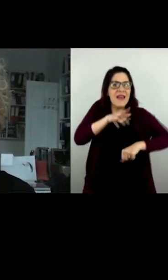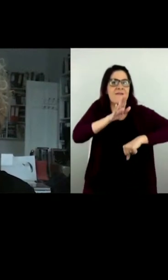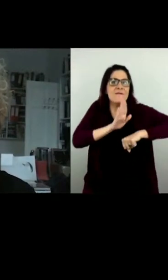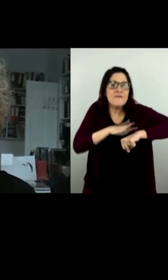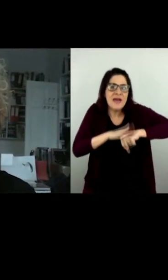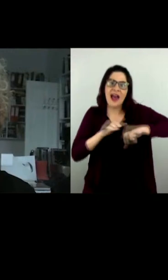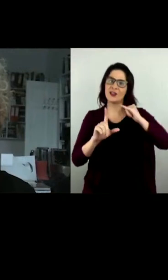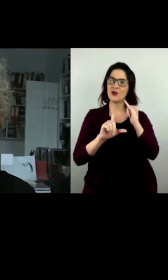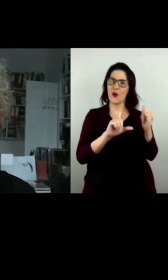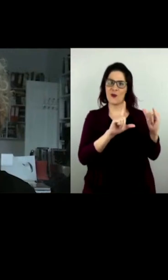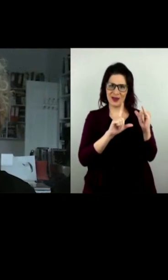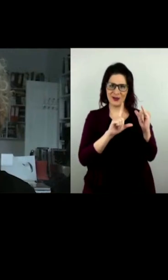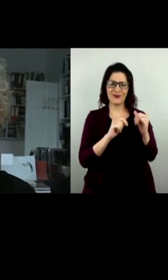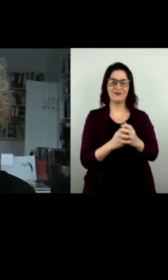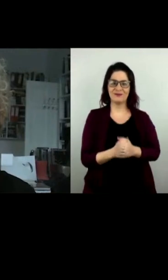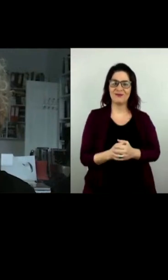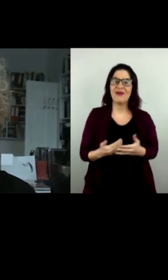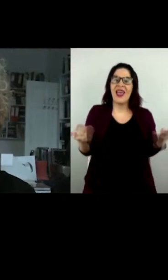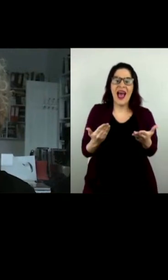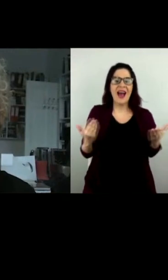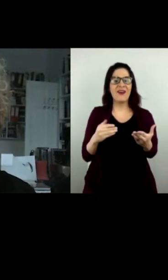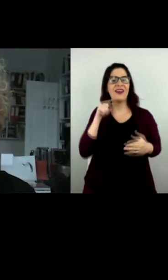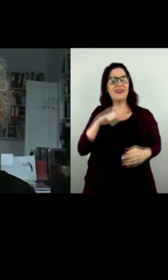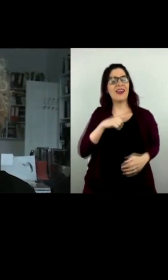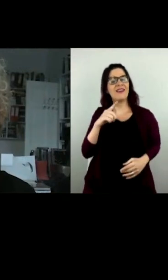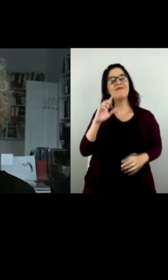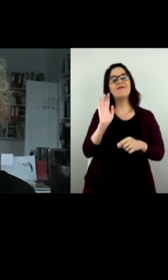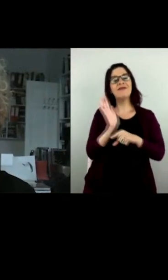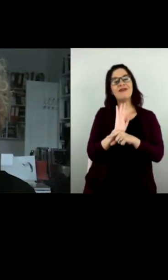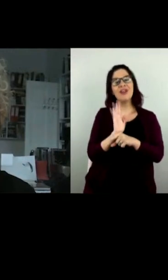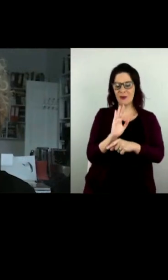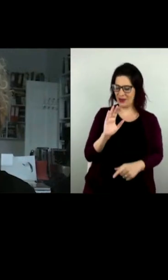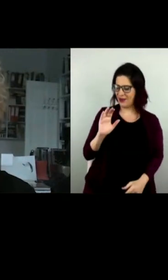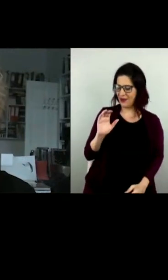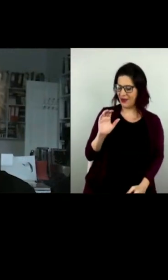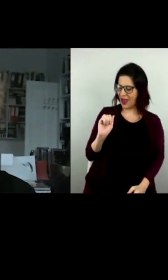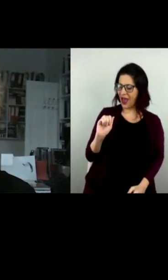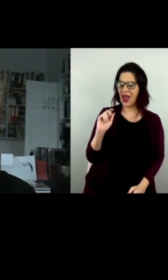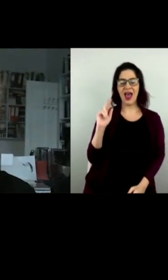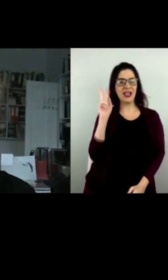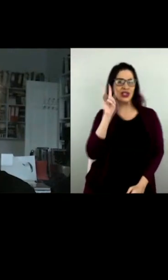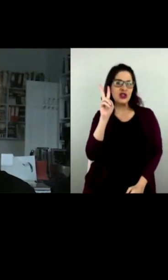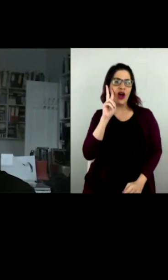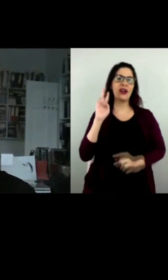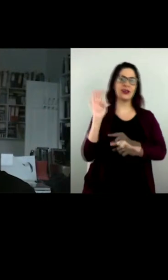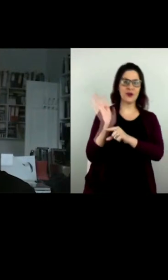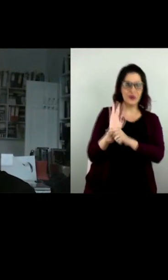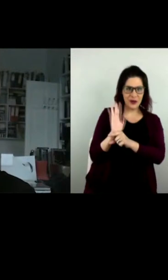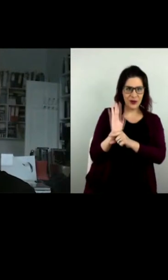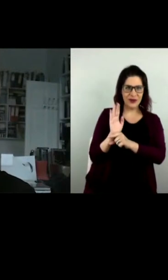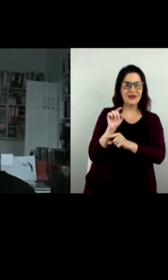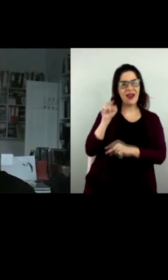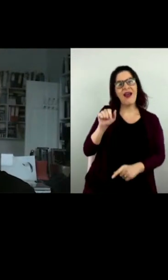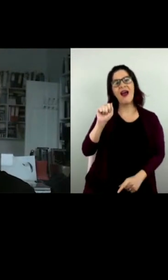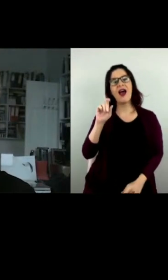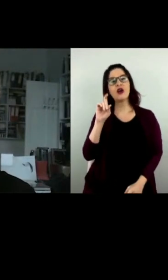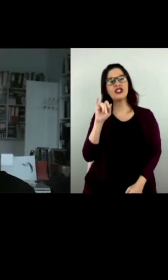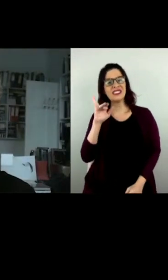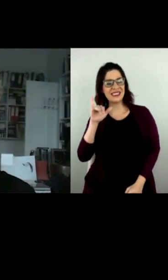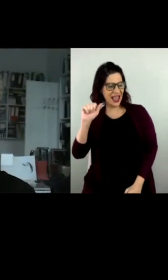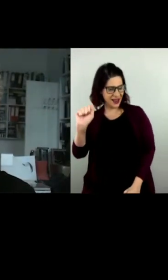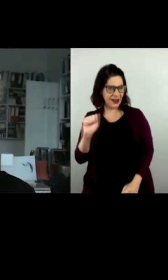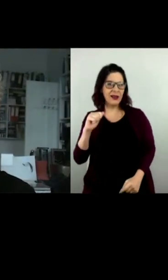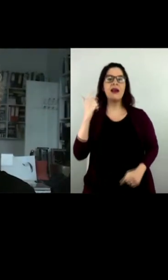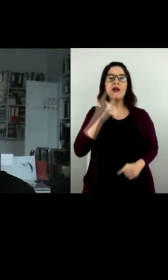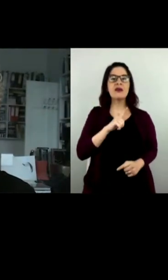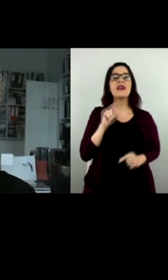series History of Film and Odyssey put him in the map of every real cinephile around the